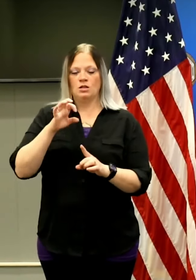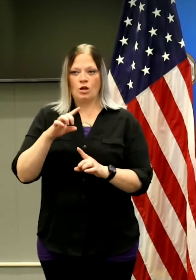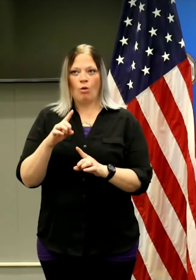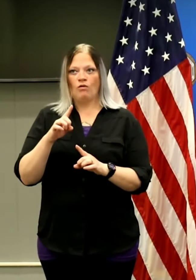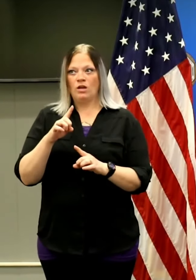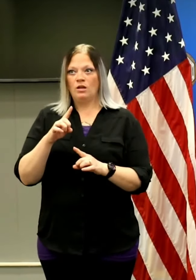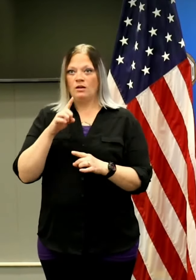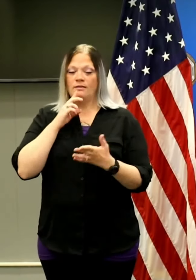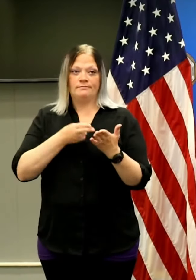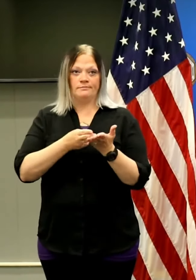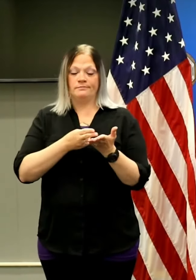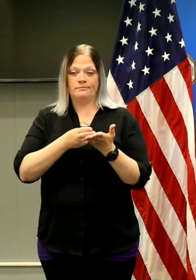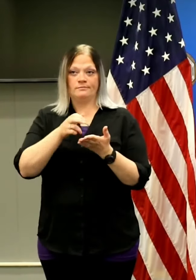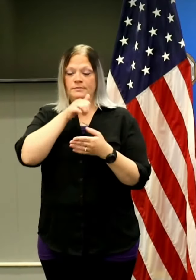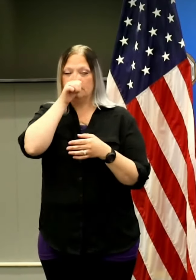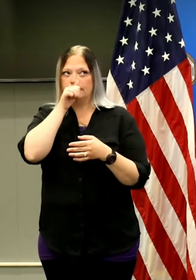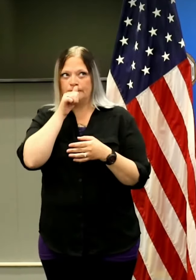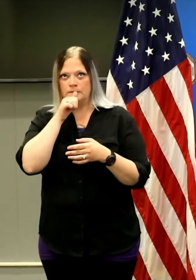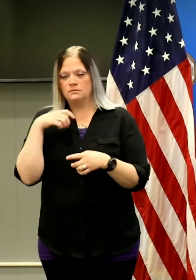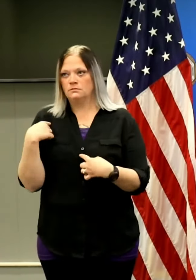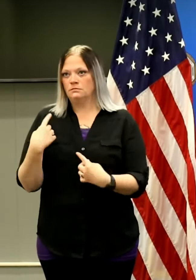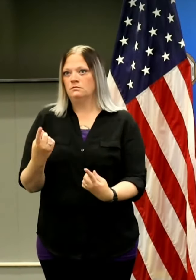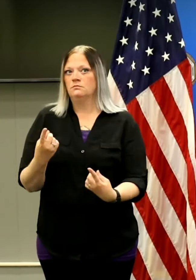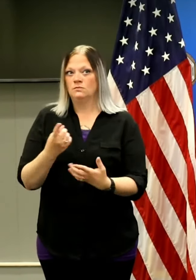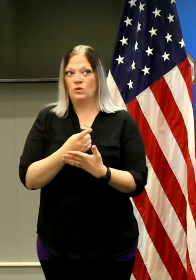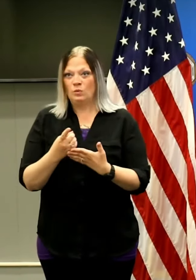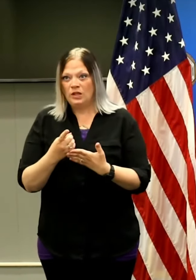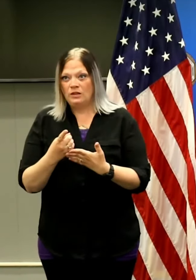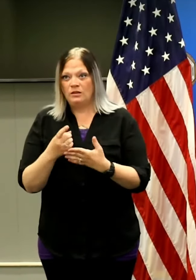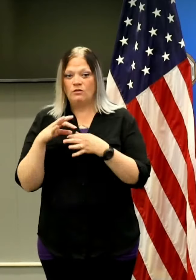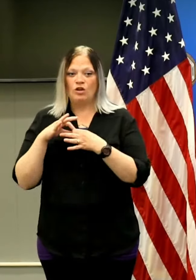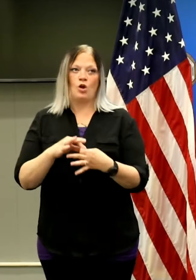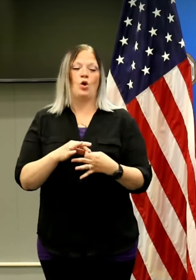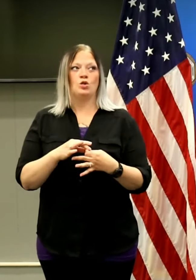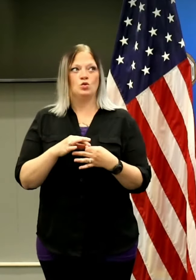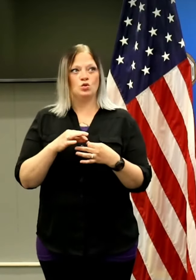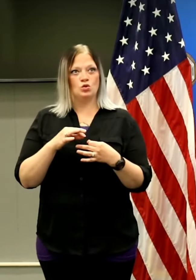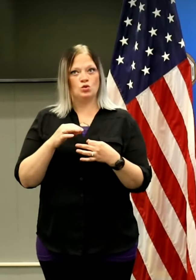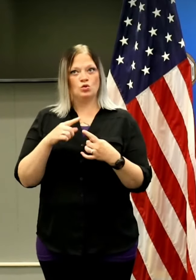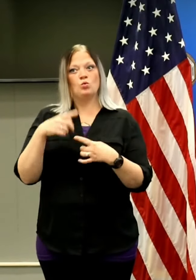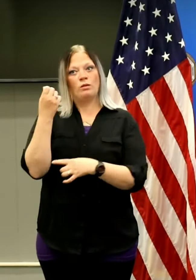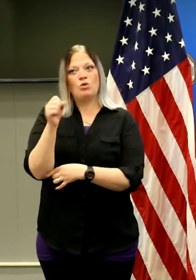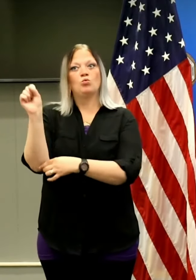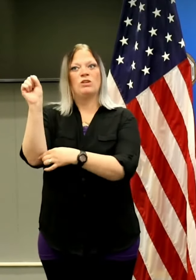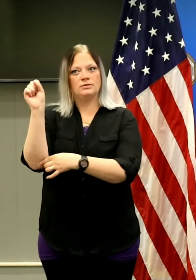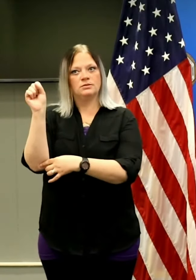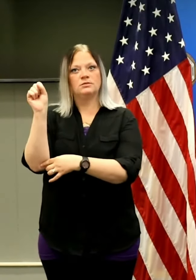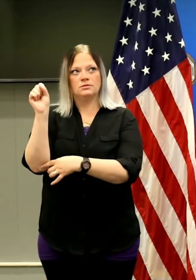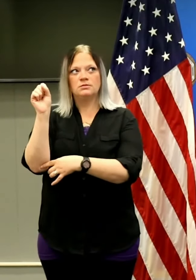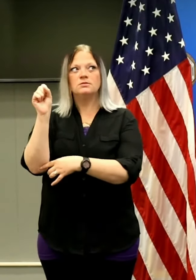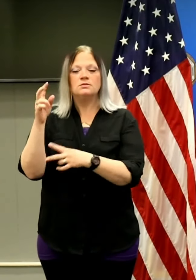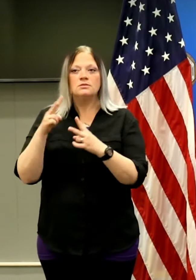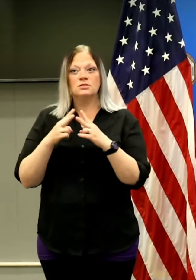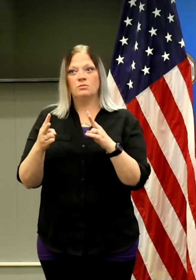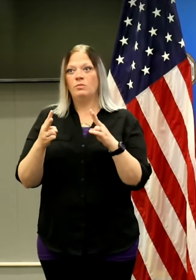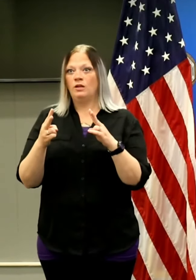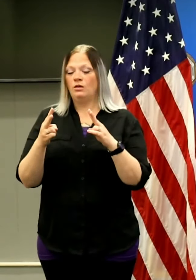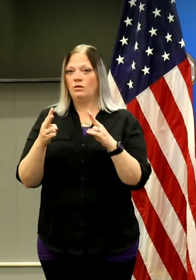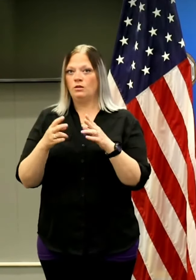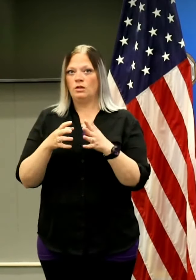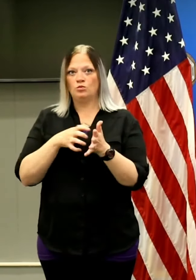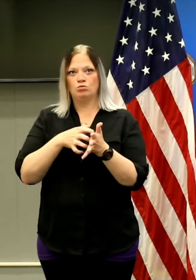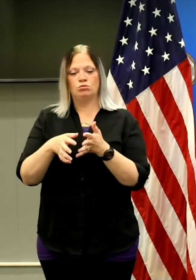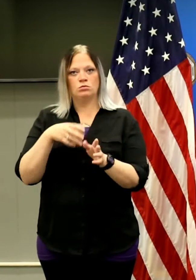what we were dealing with in the last week or so with regards to protests. It's been a very tumultuous time in